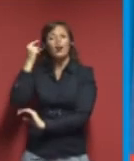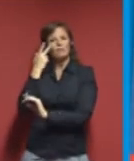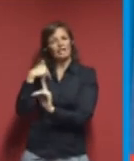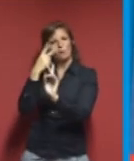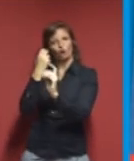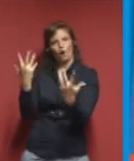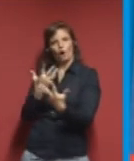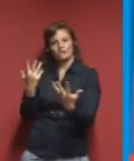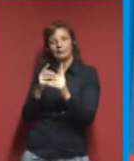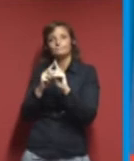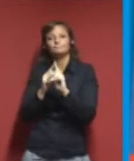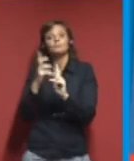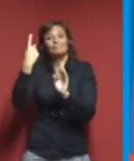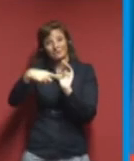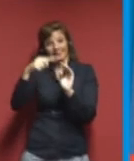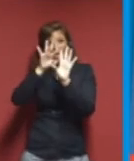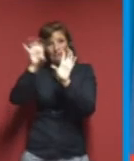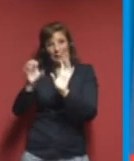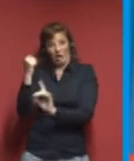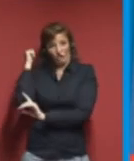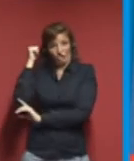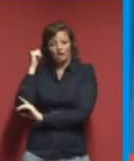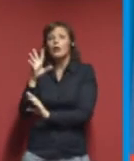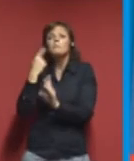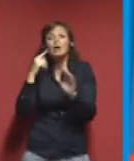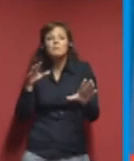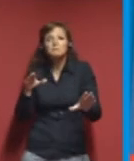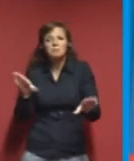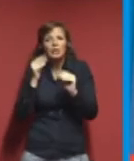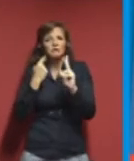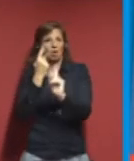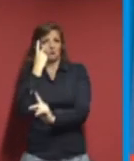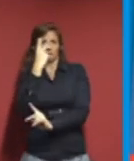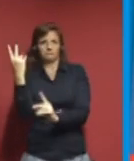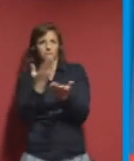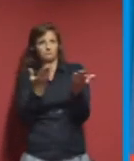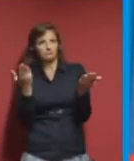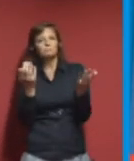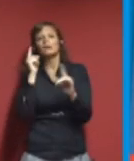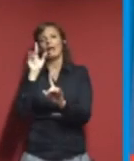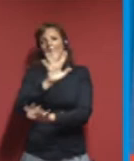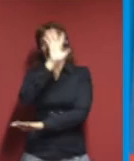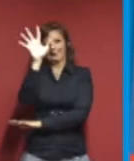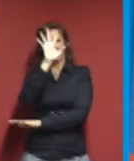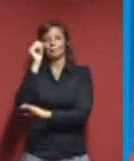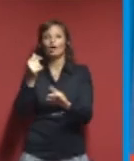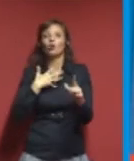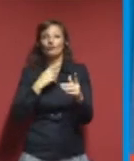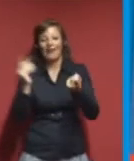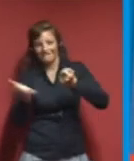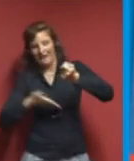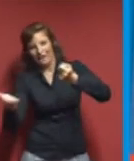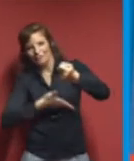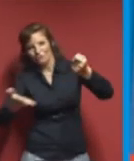the first images that I found for remote control lawnmower. That's really interesting. About 10 years ago, if you wanted to build your own remote